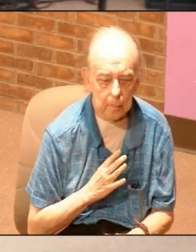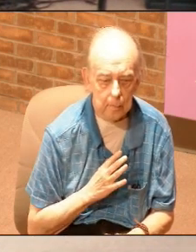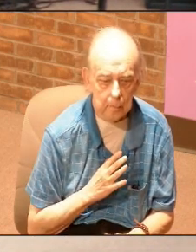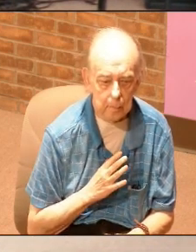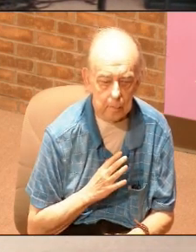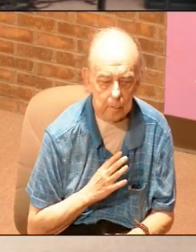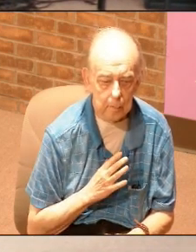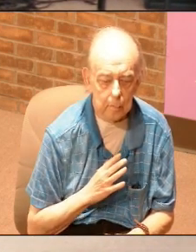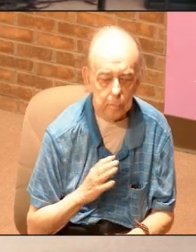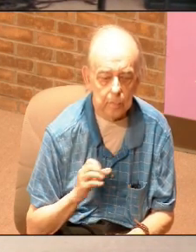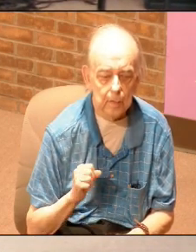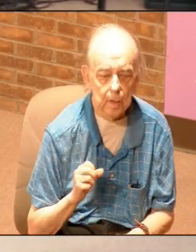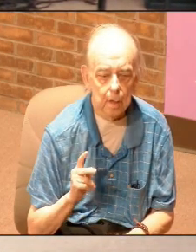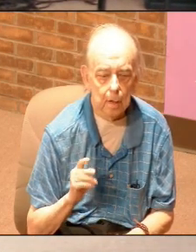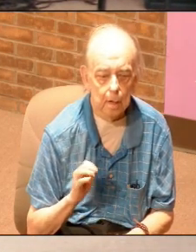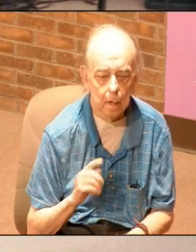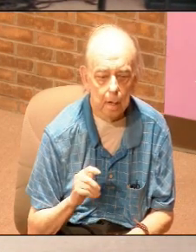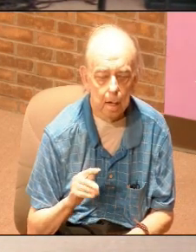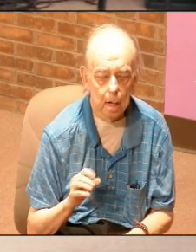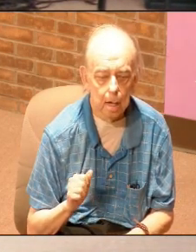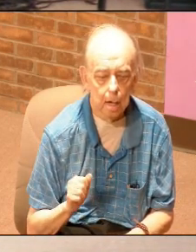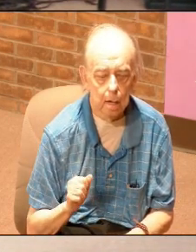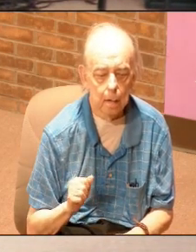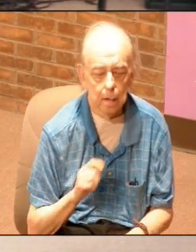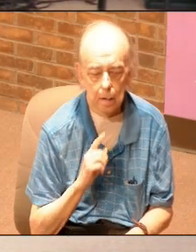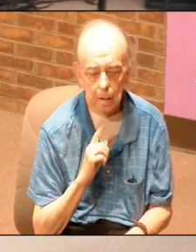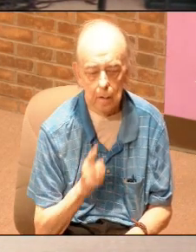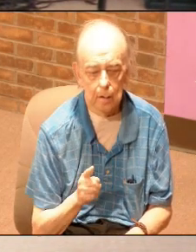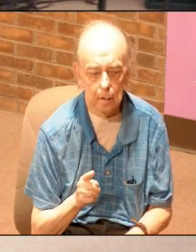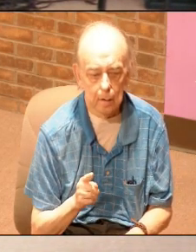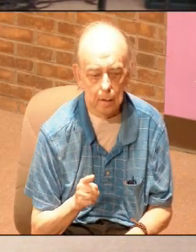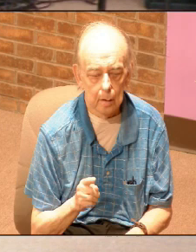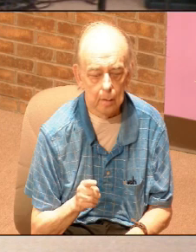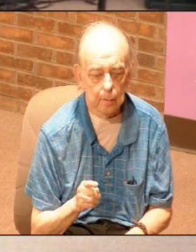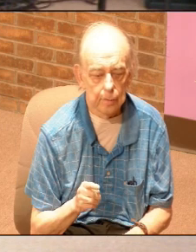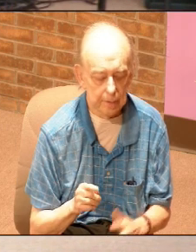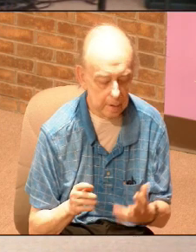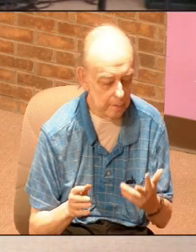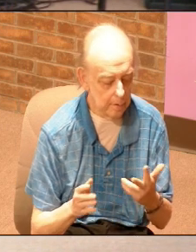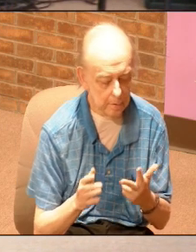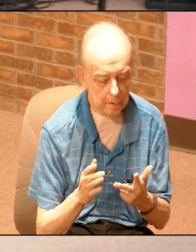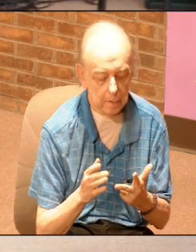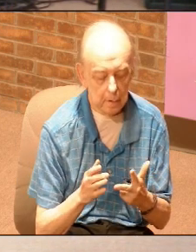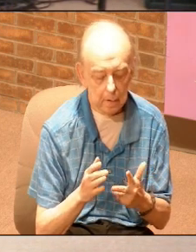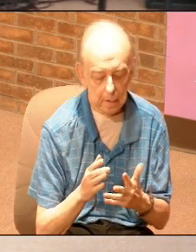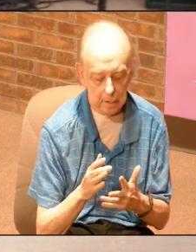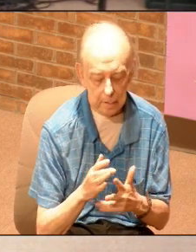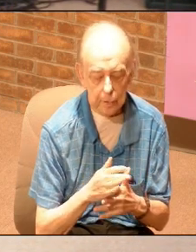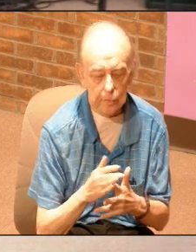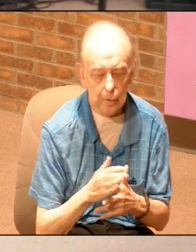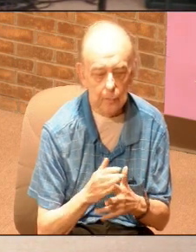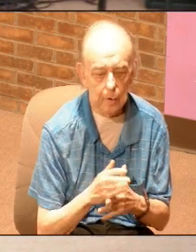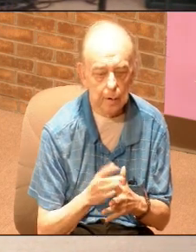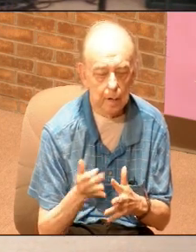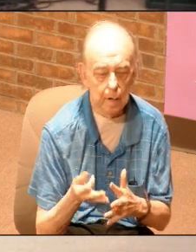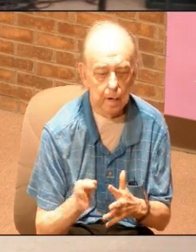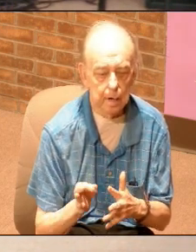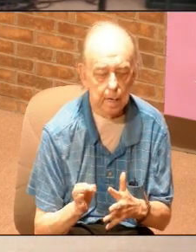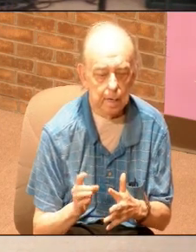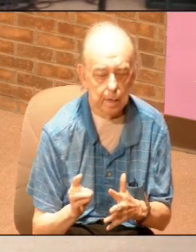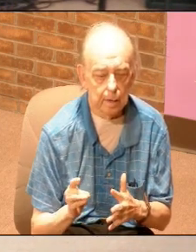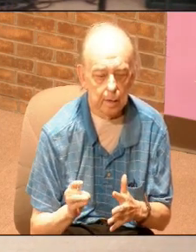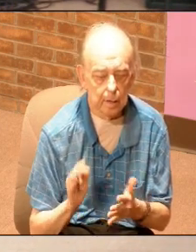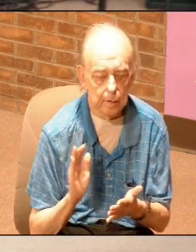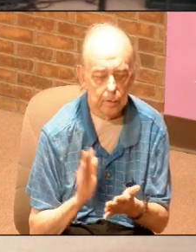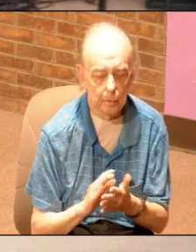Bob Specka. Bob Specka was actually a sophomore in the 1970s at a little place